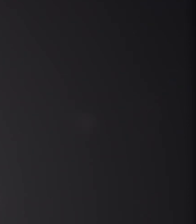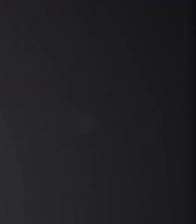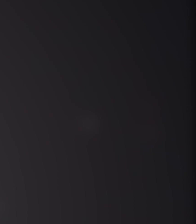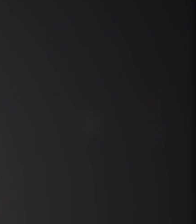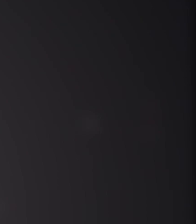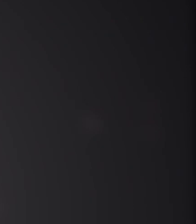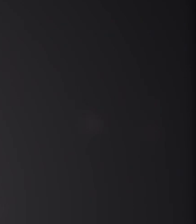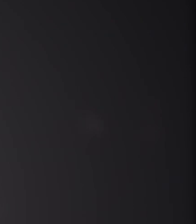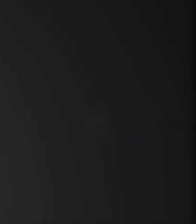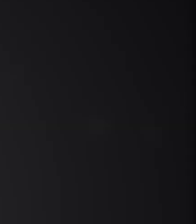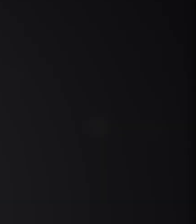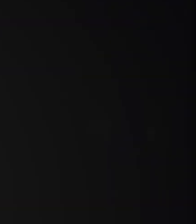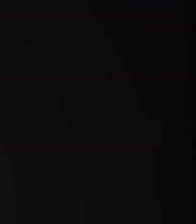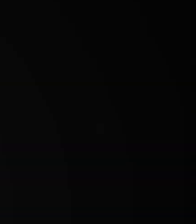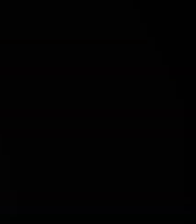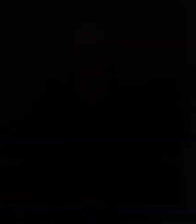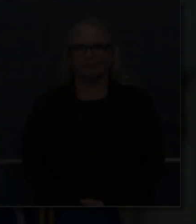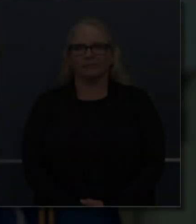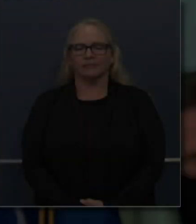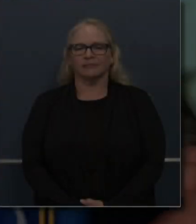cupertino.org/coronavirus.